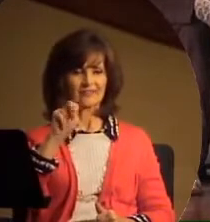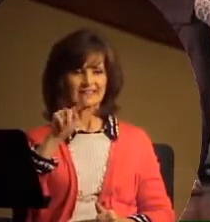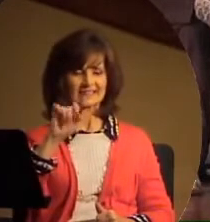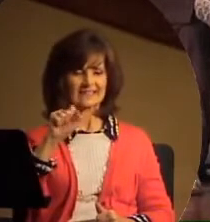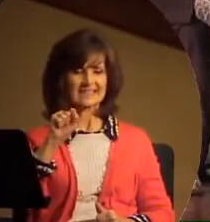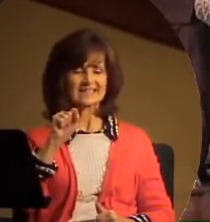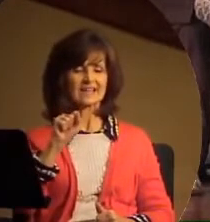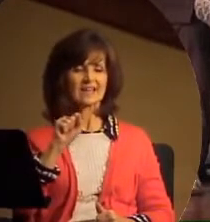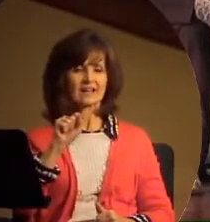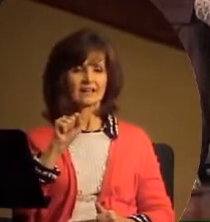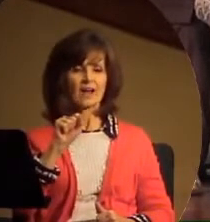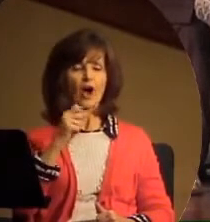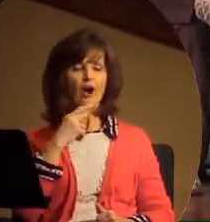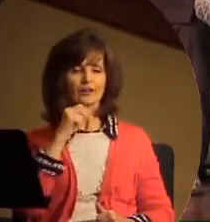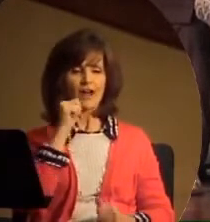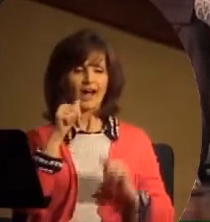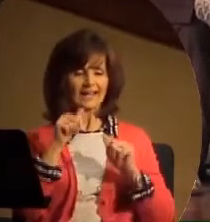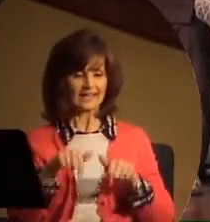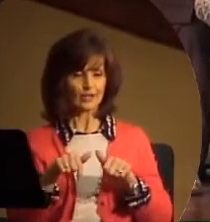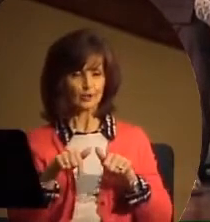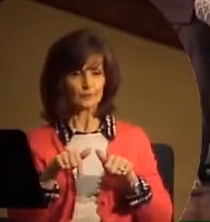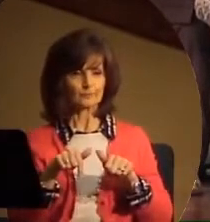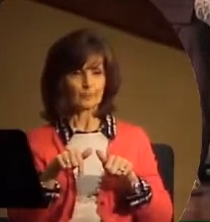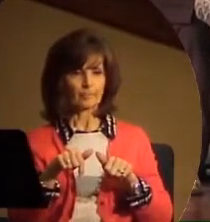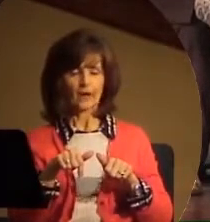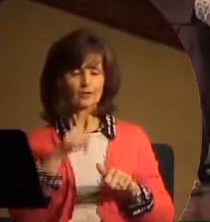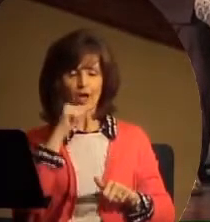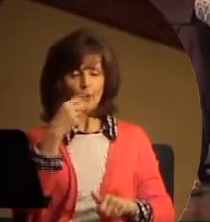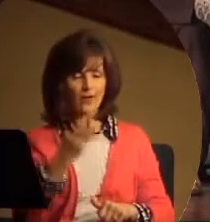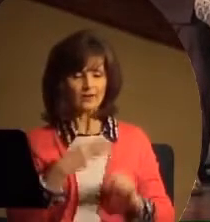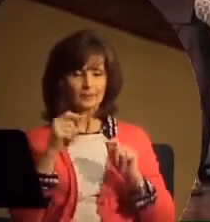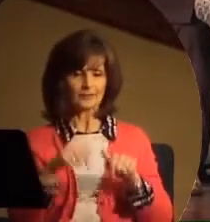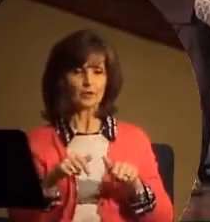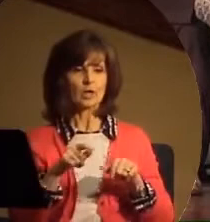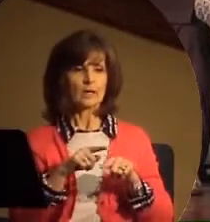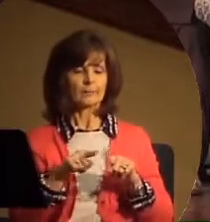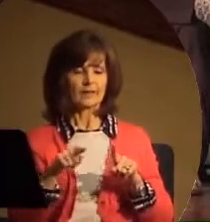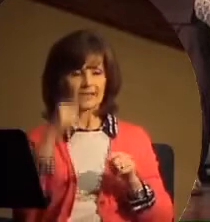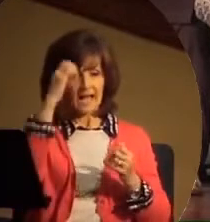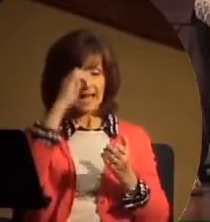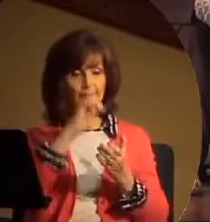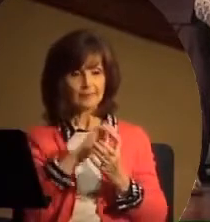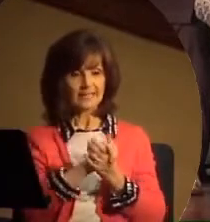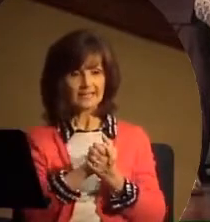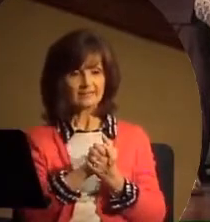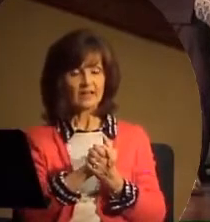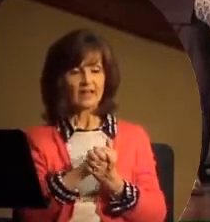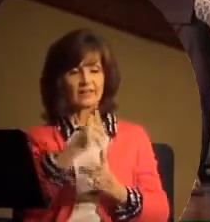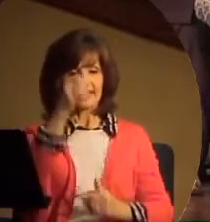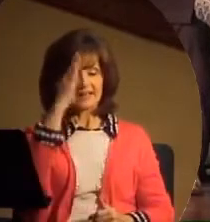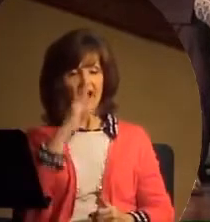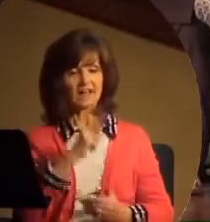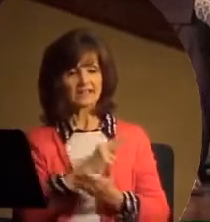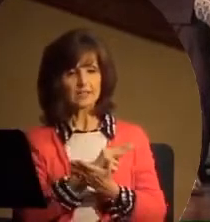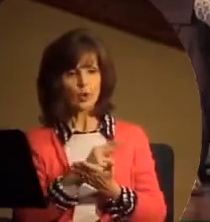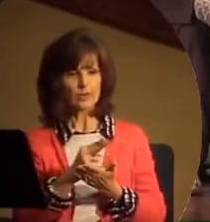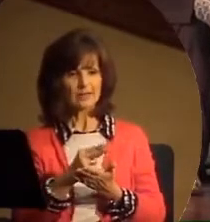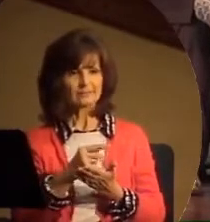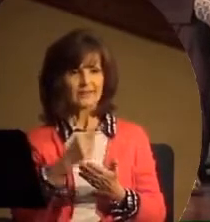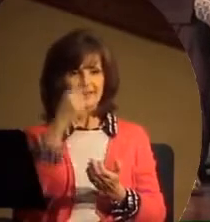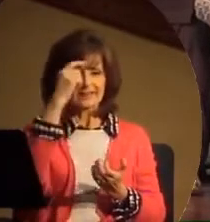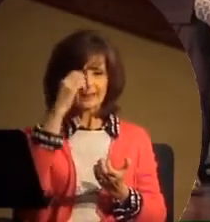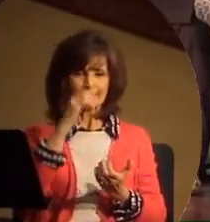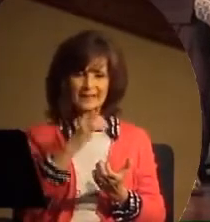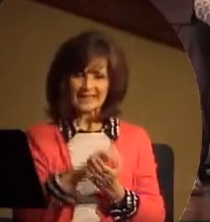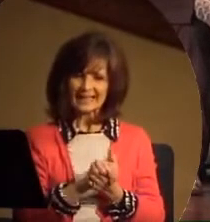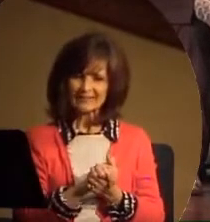I believe in the sovereignty of God. I believe that God does whatever God wants to do. And He don't have to ask your permission or my permission.